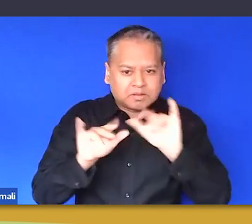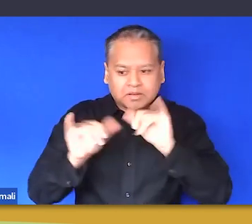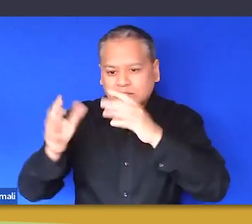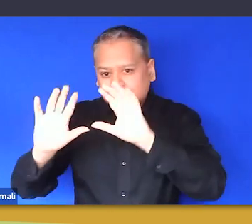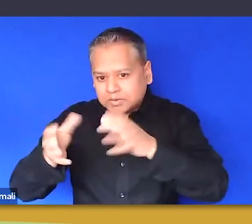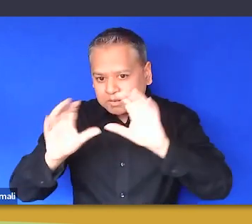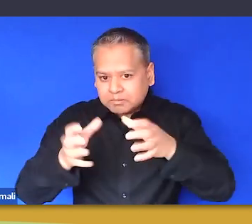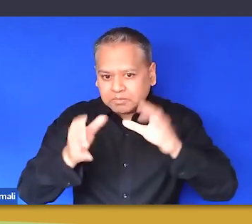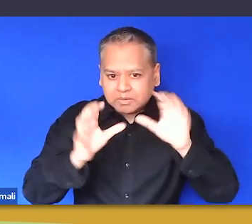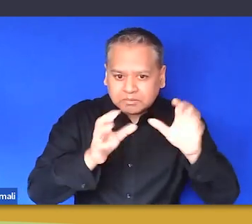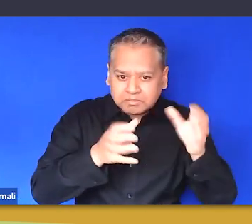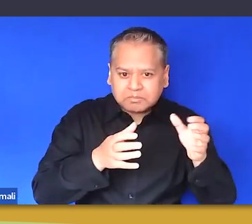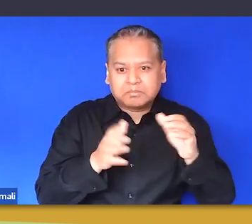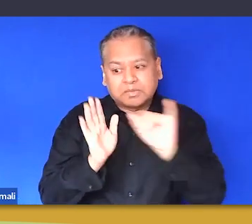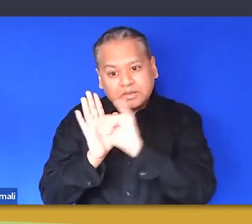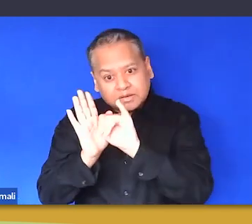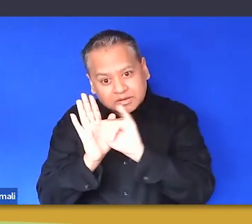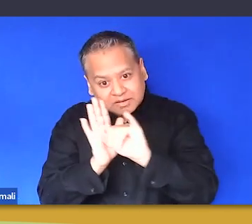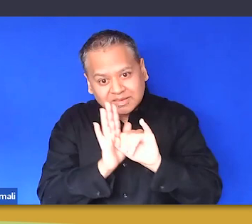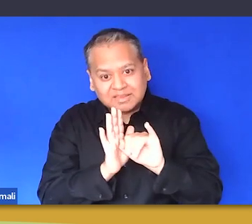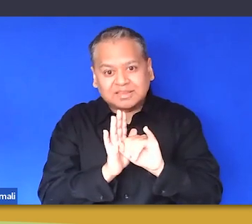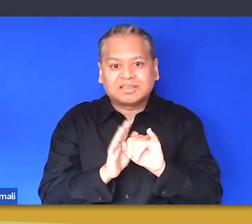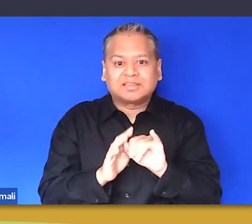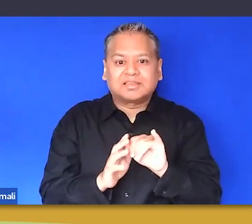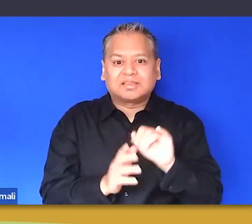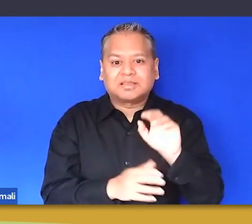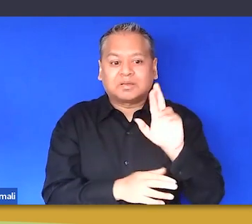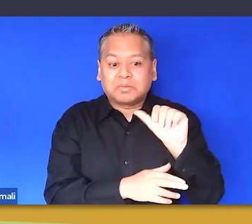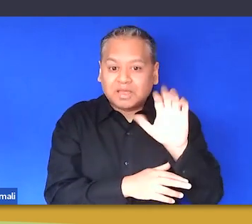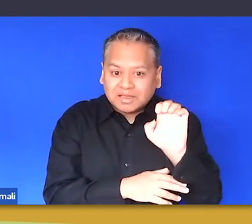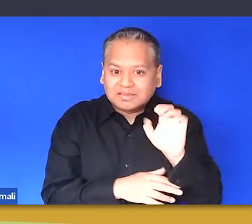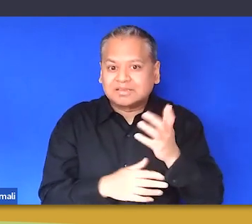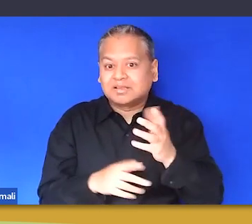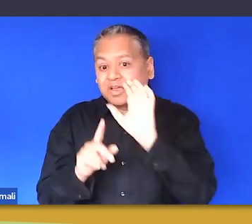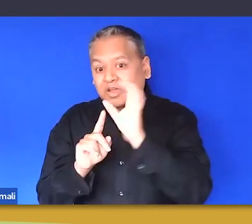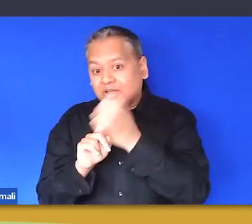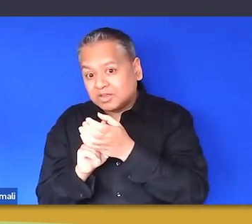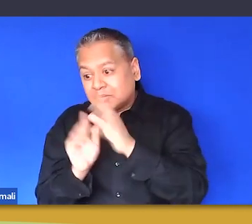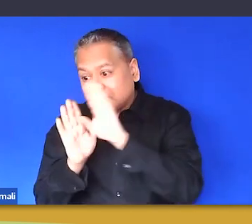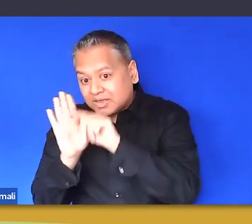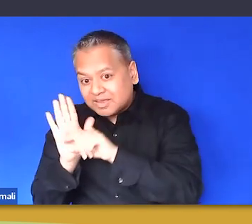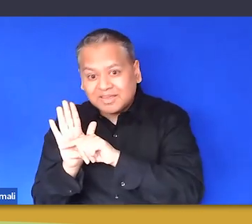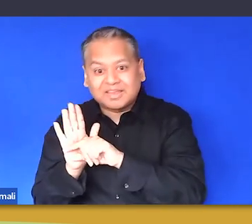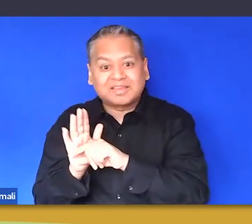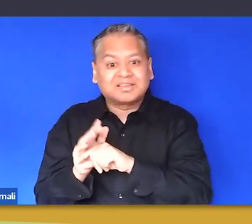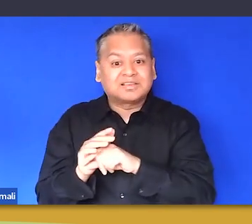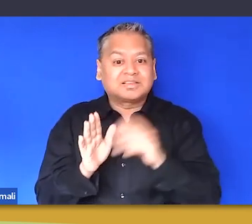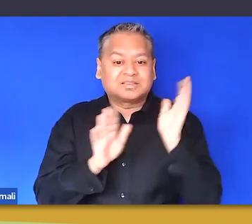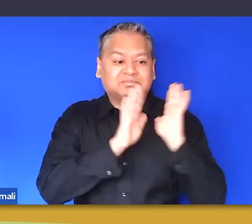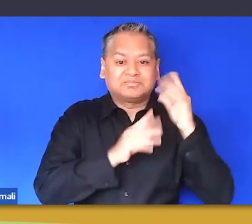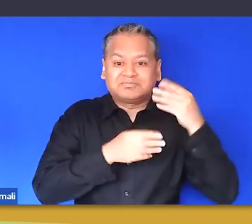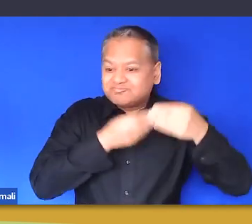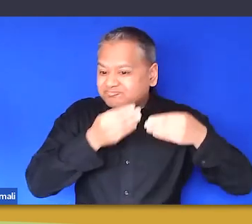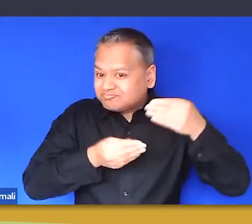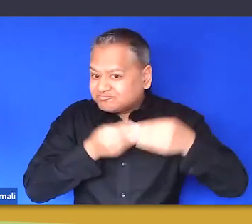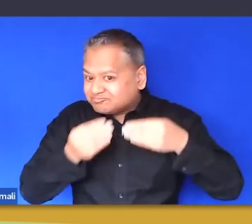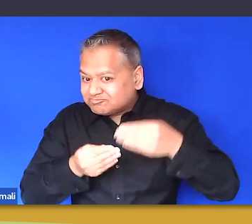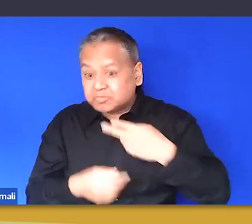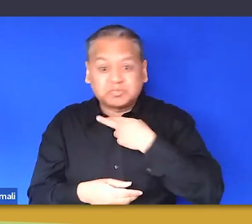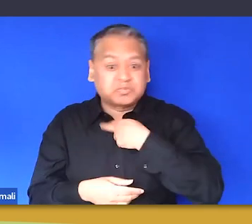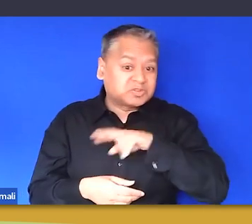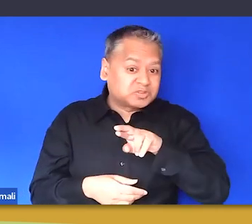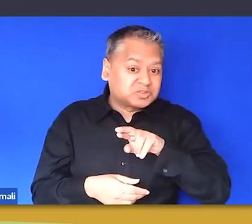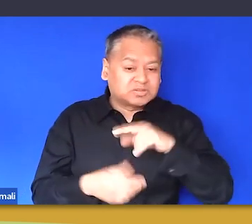and pave the way to a more equitable, inclusive province. It will also deliver better outcomes for those who rely